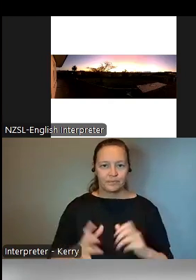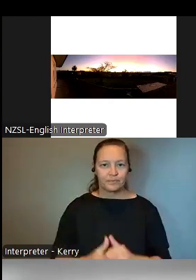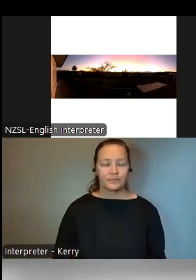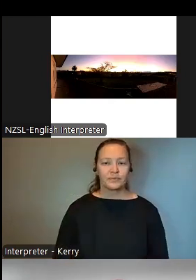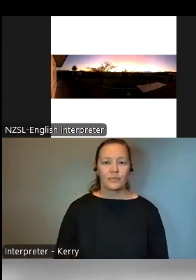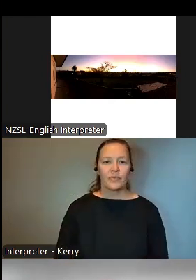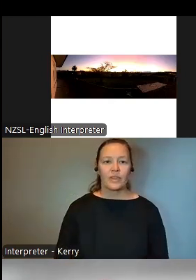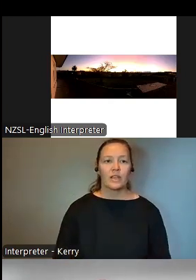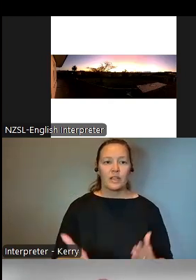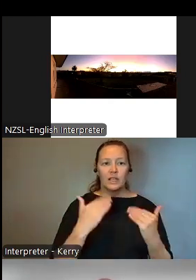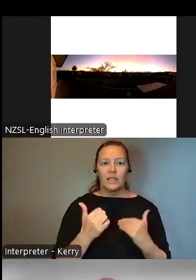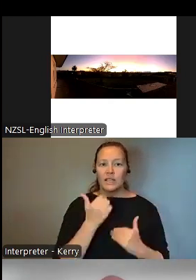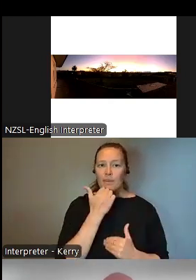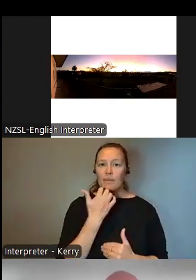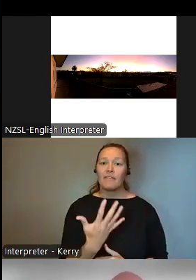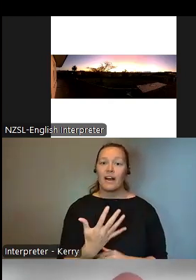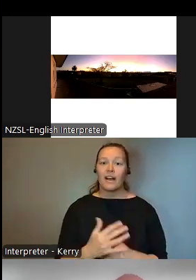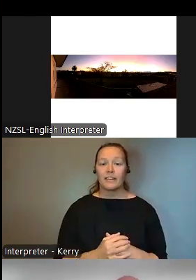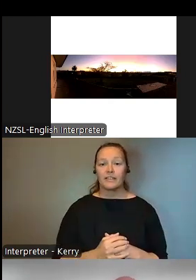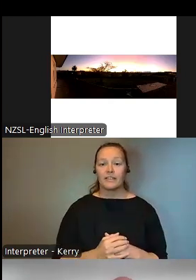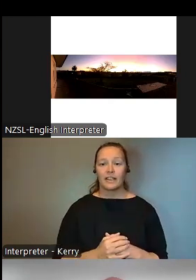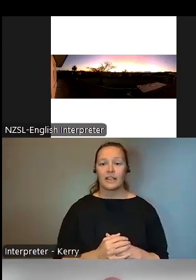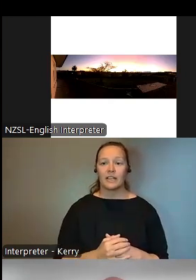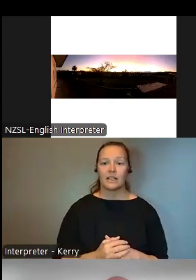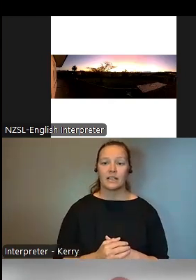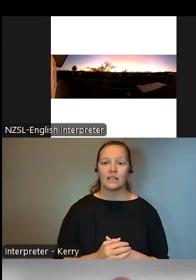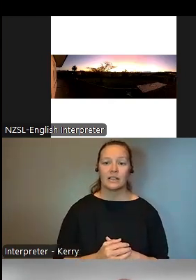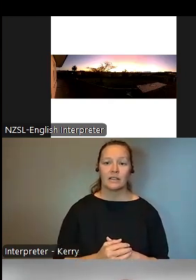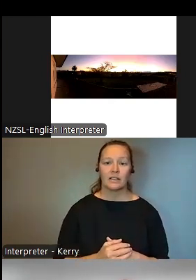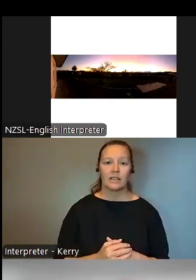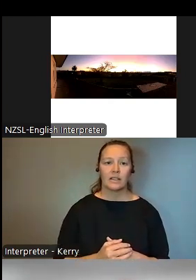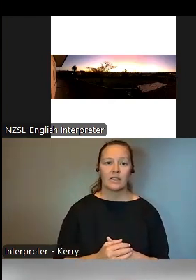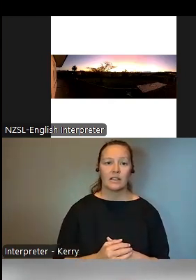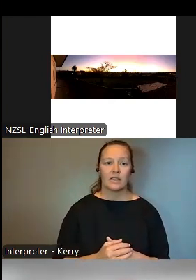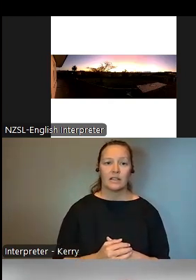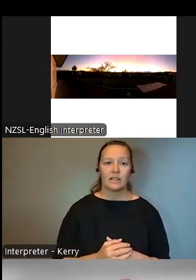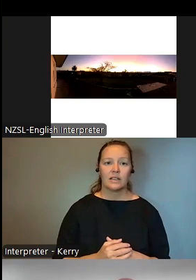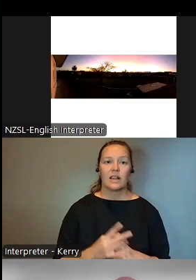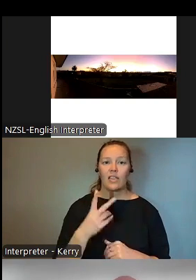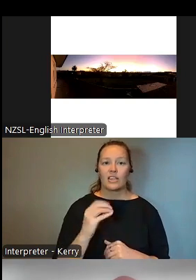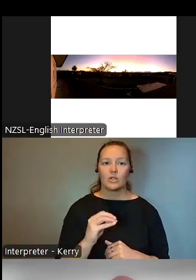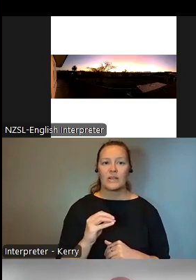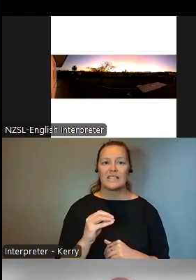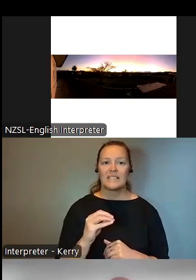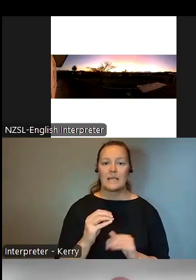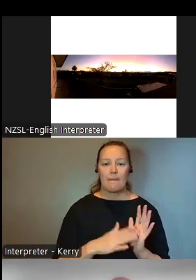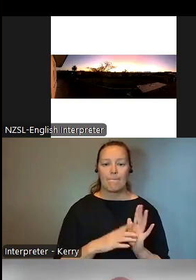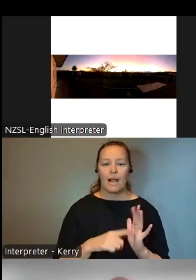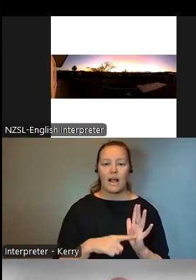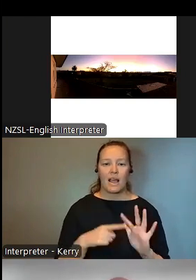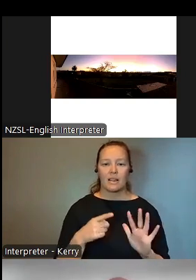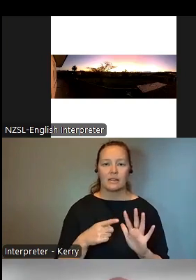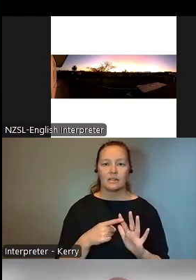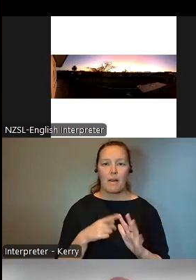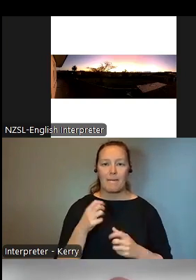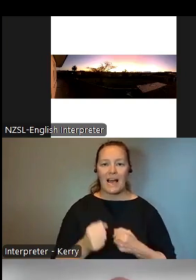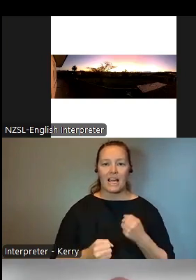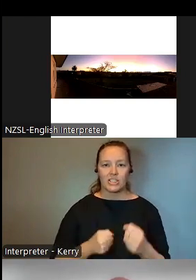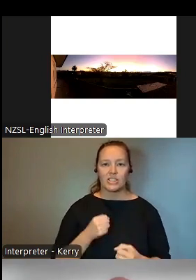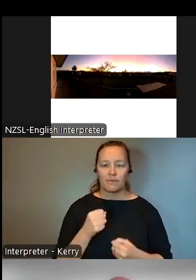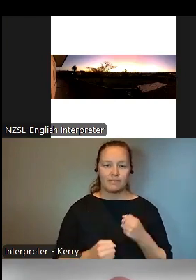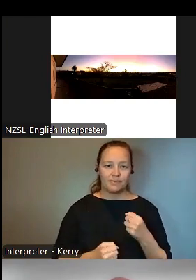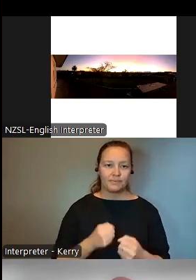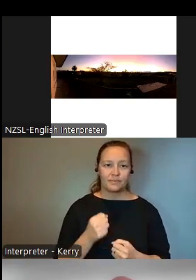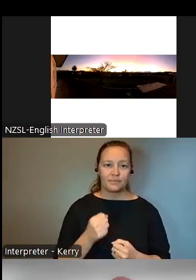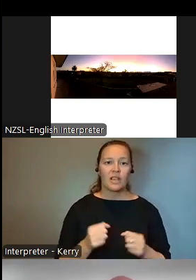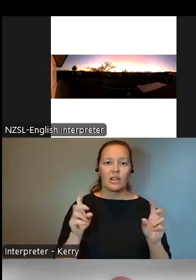Guiding principle number 5 is known as the 20-mile march. And that's a phrase that comes from